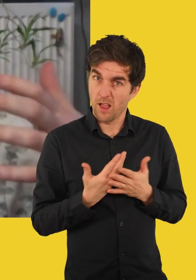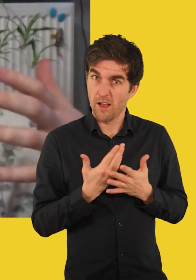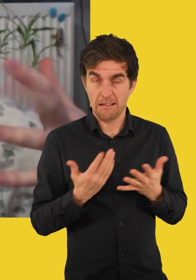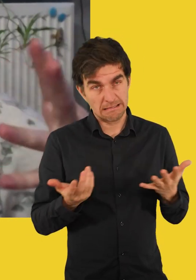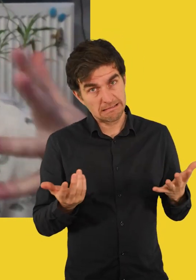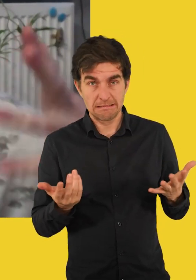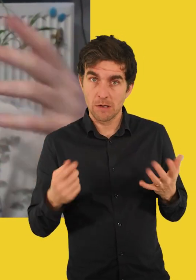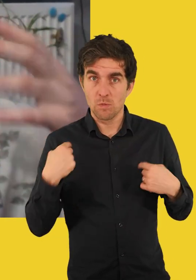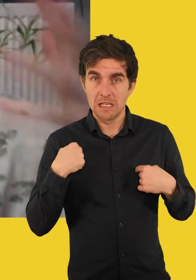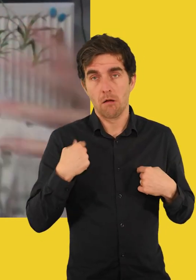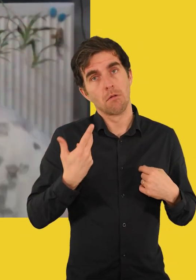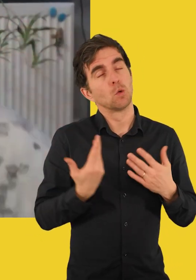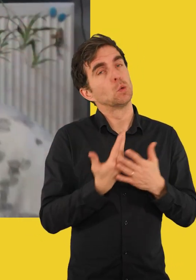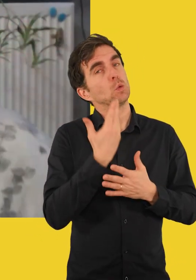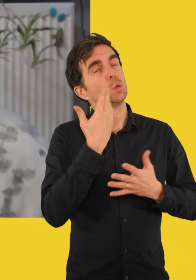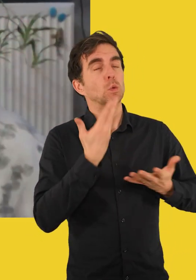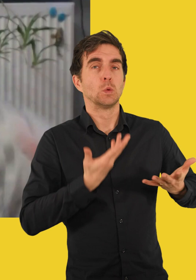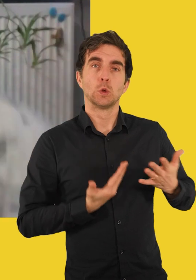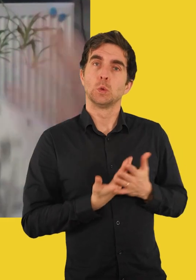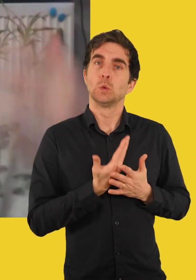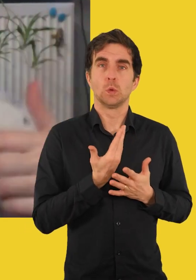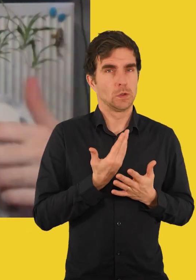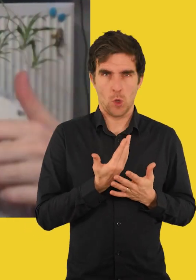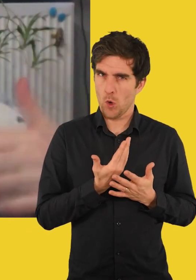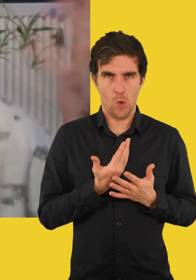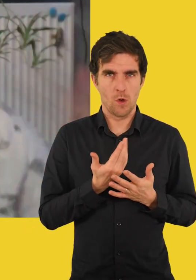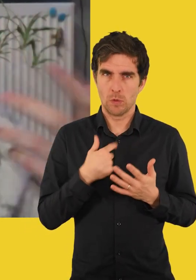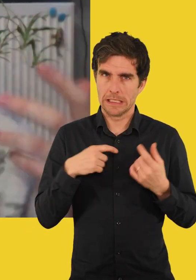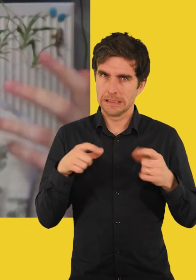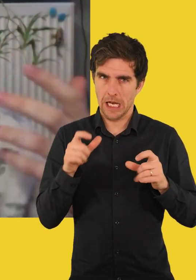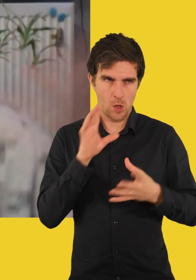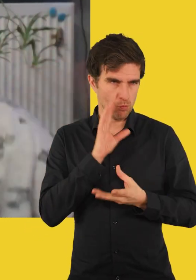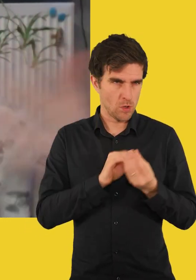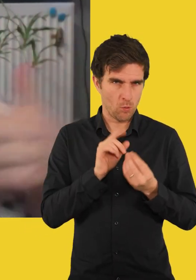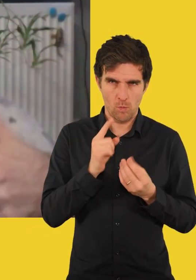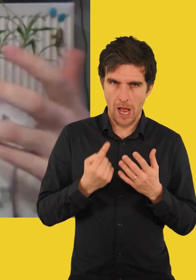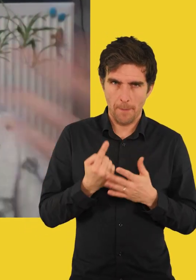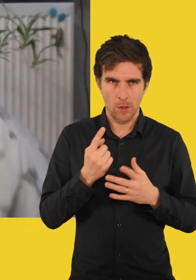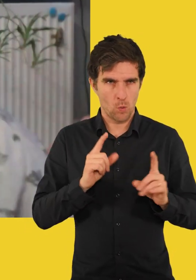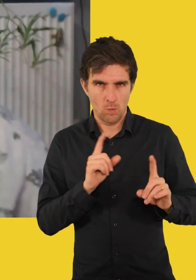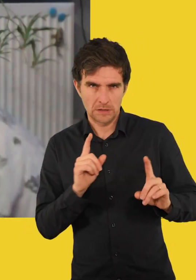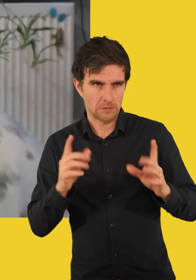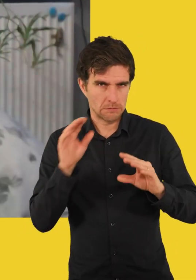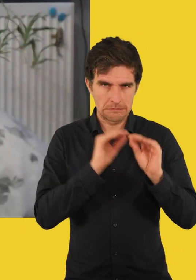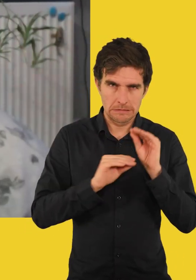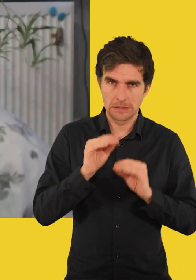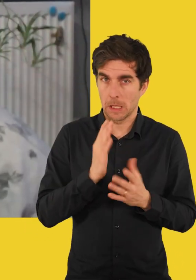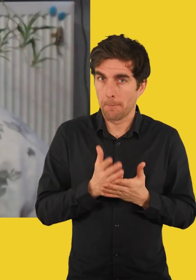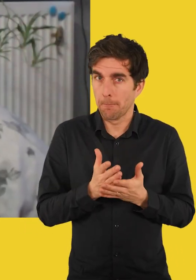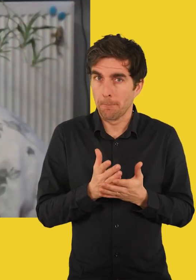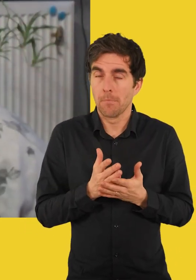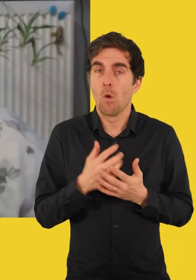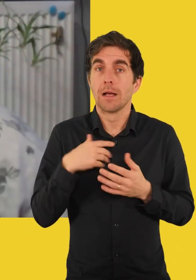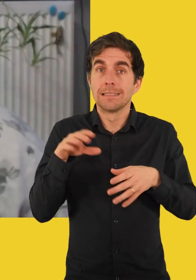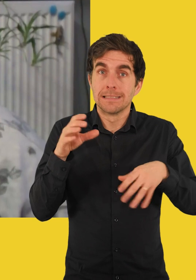excuse for like where we are with it. Like we're still figuring it out, getting to grips with it, and that's why we are where we are.